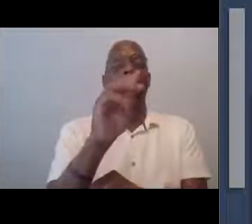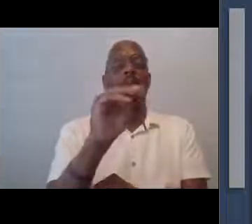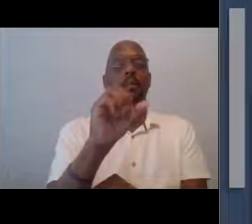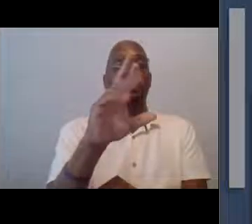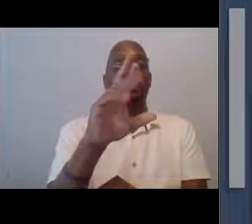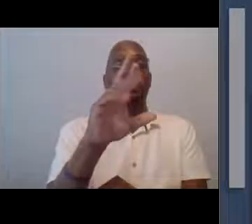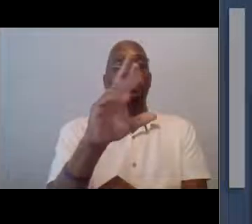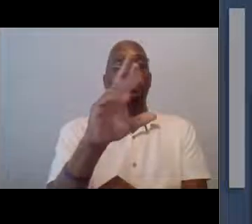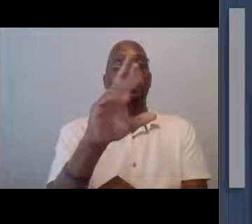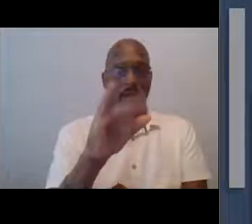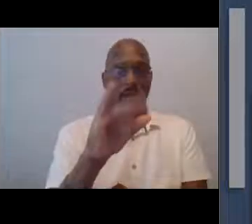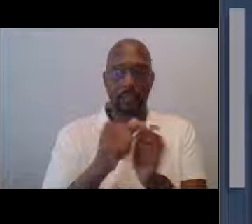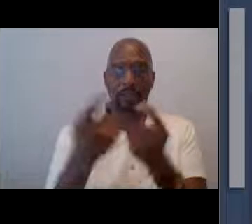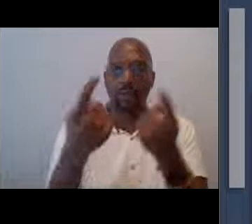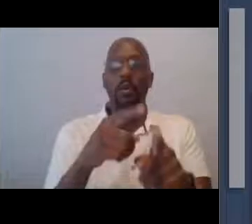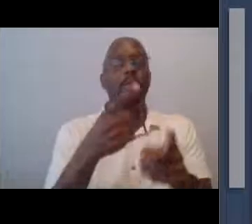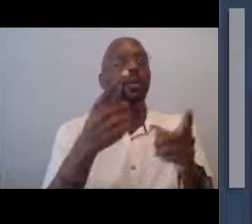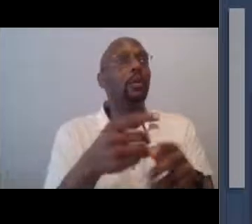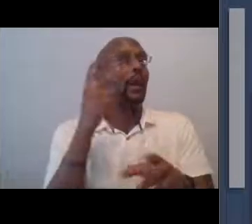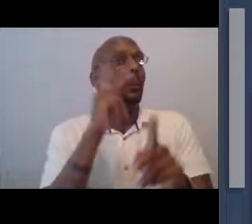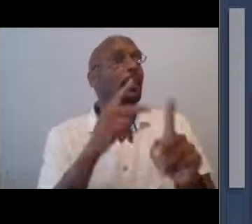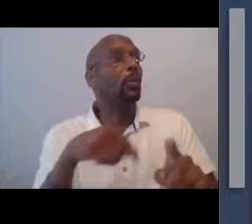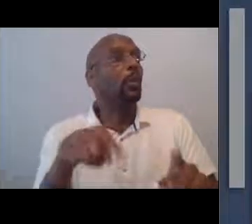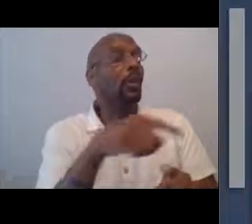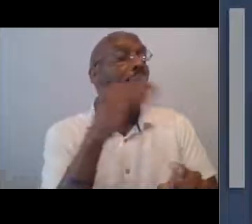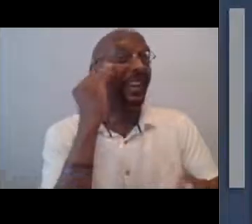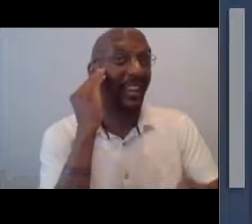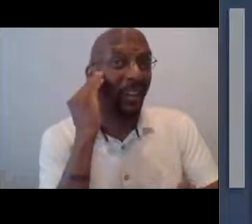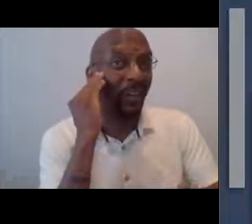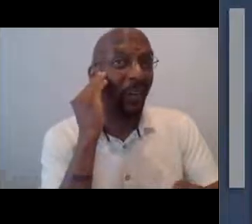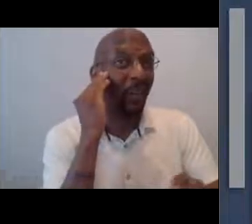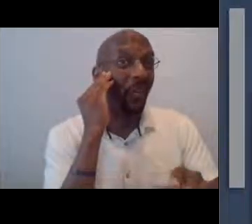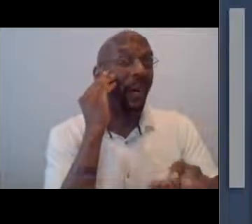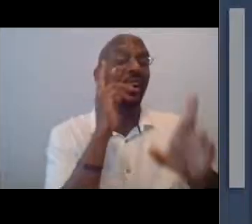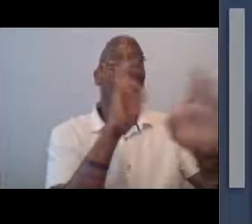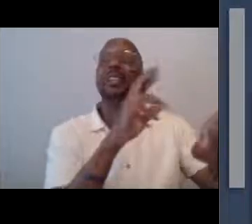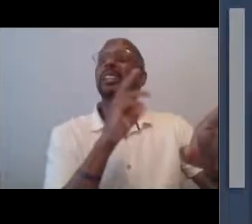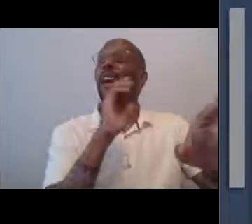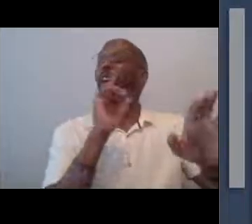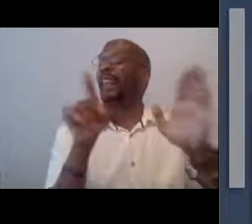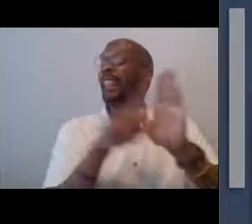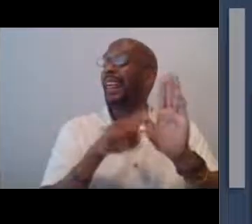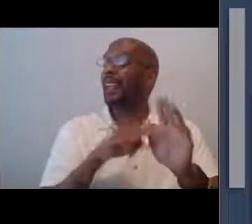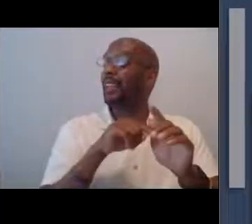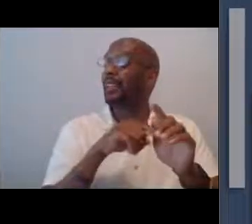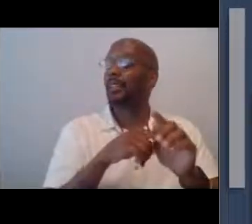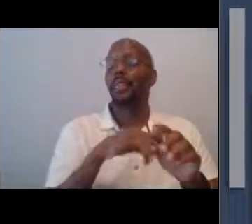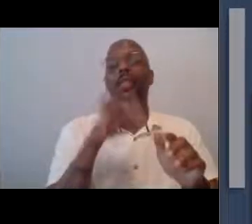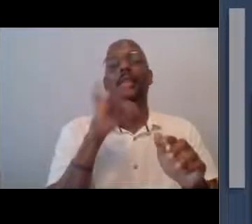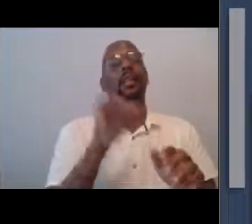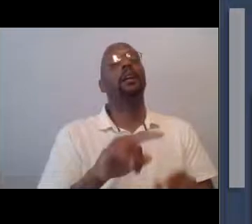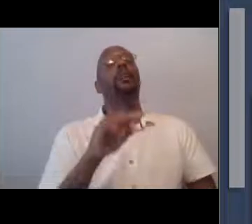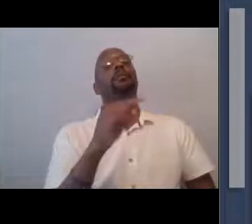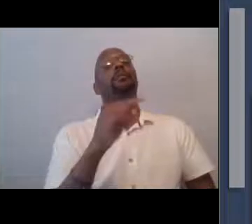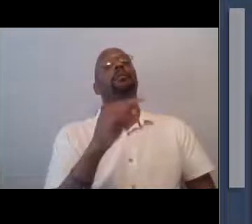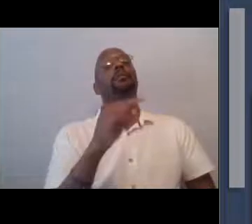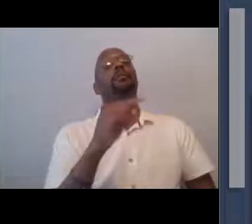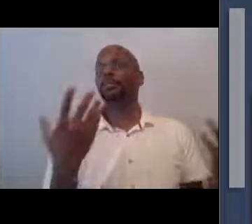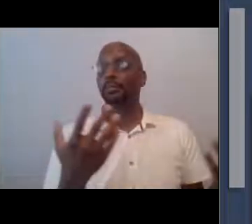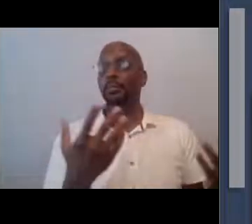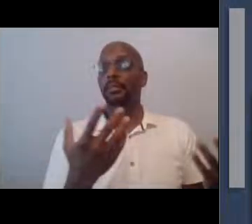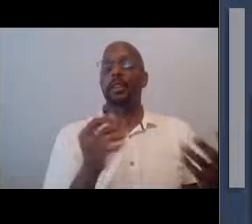hear people that we know and people that we respect speaking this way, that is so insulting, and it insults all of